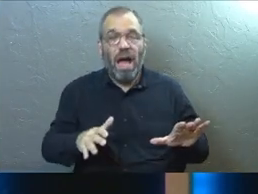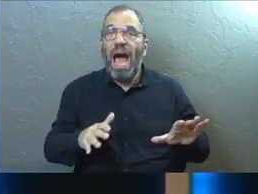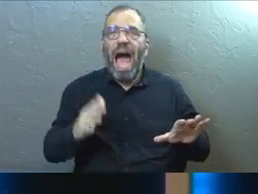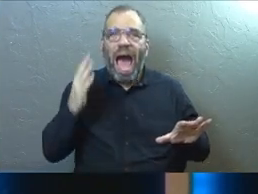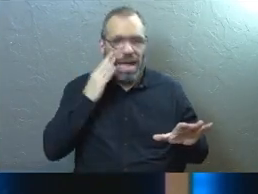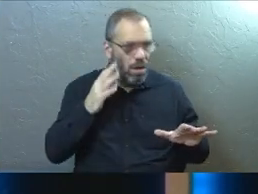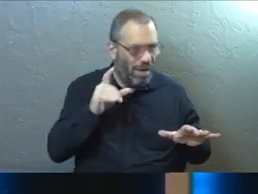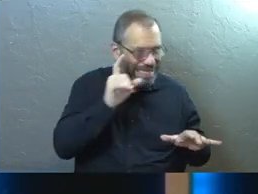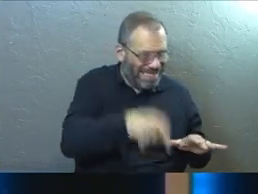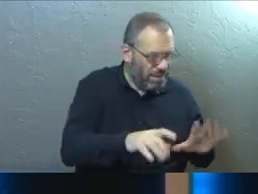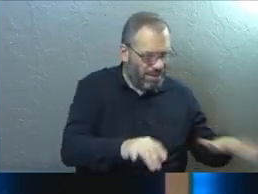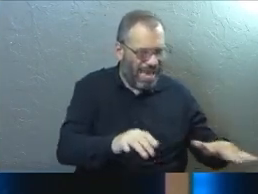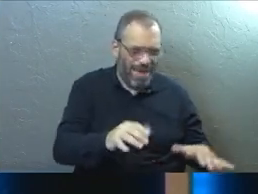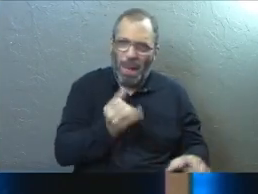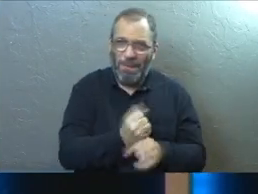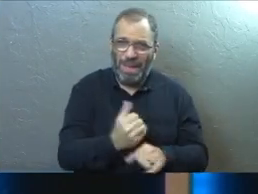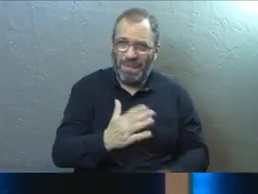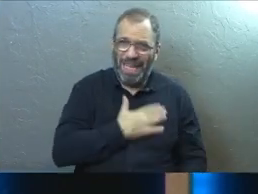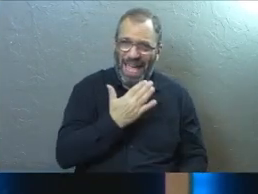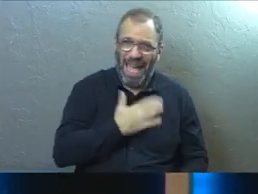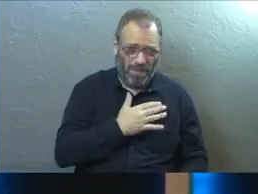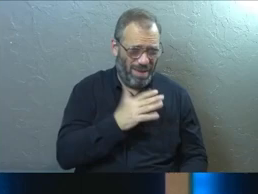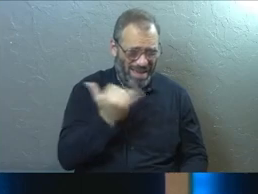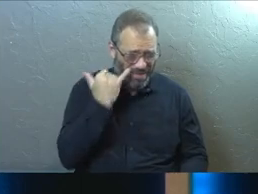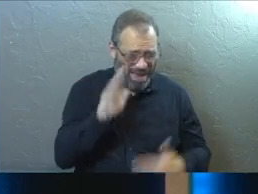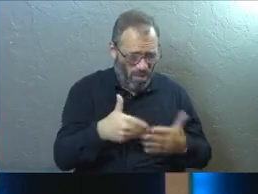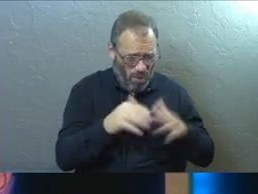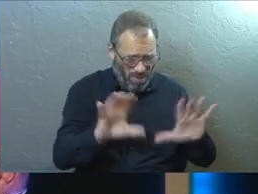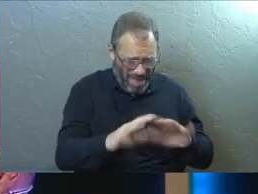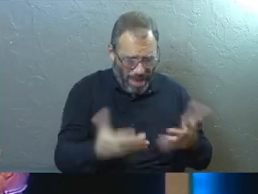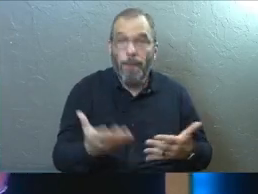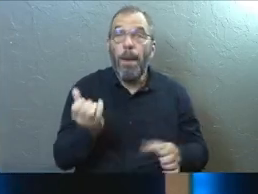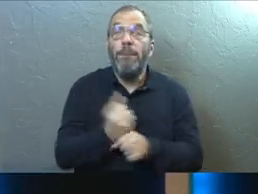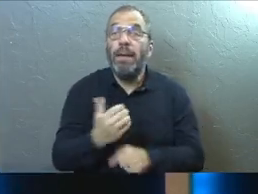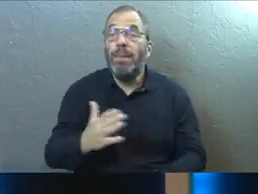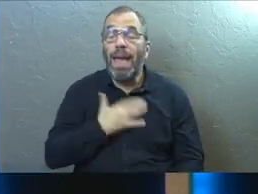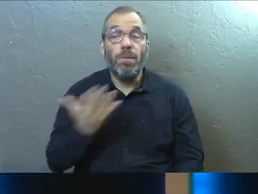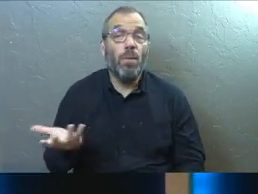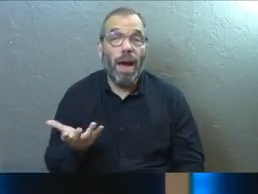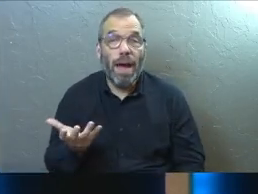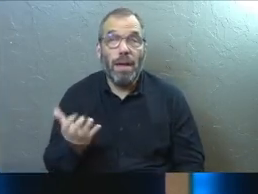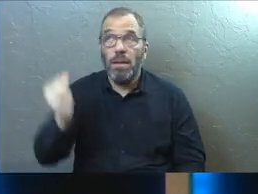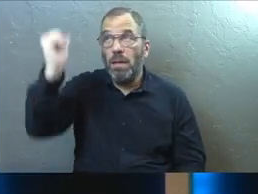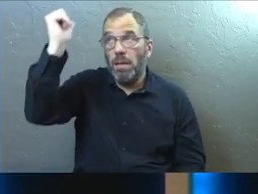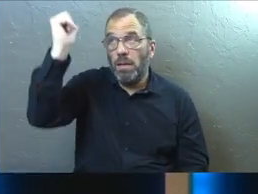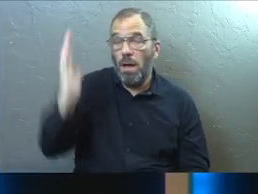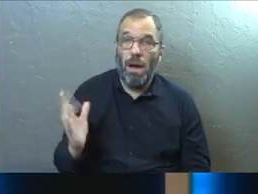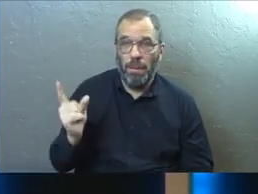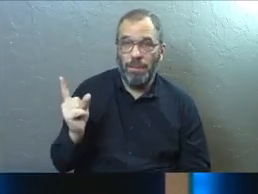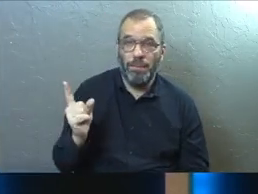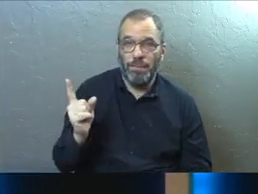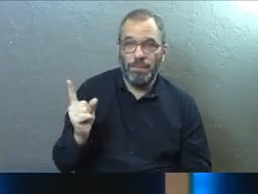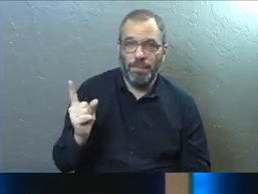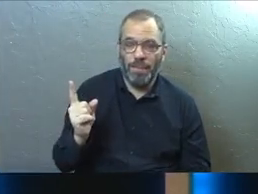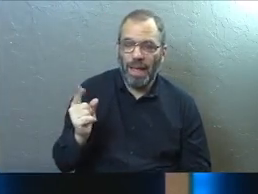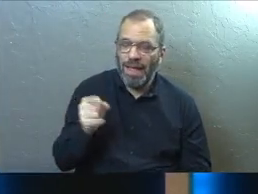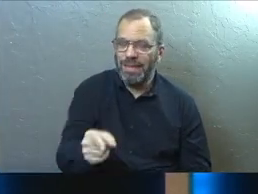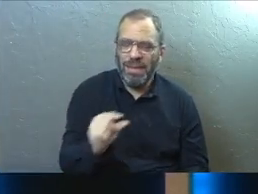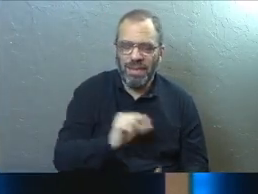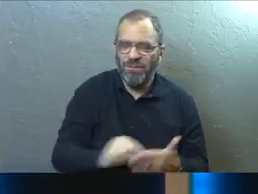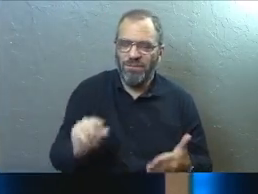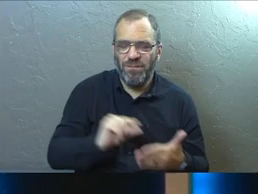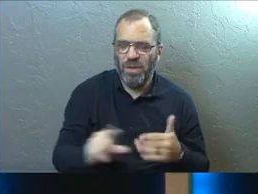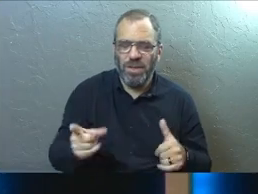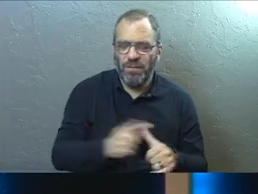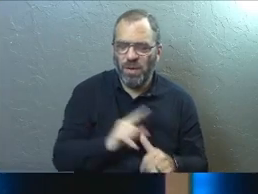okay, and I don't actually need those things because they won't make me a happier, better person. What does make me happy is godliness. I love that this verse